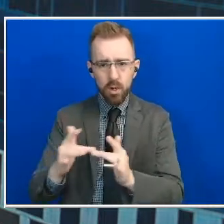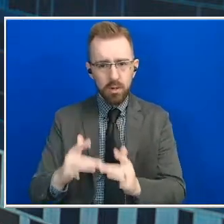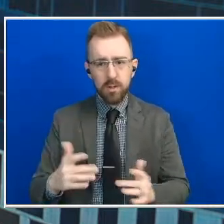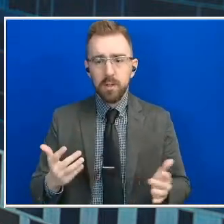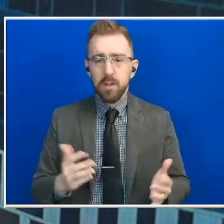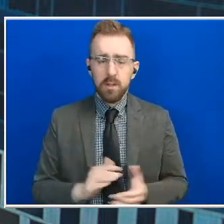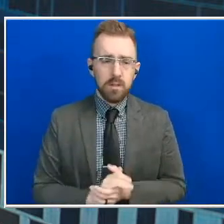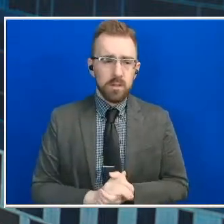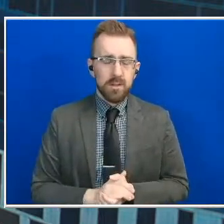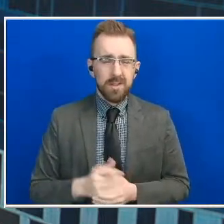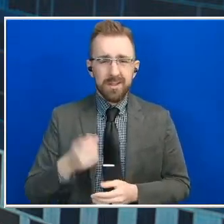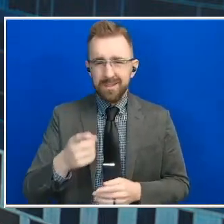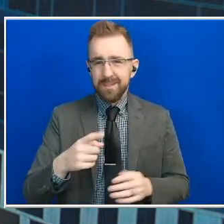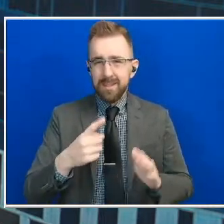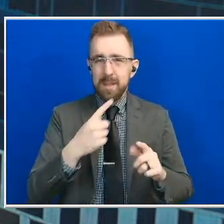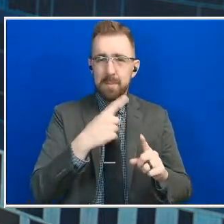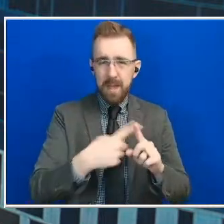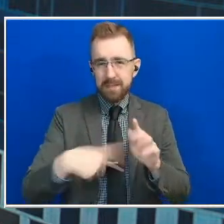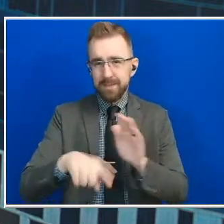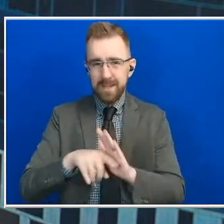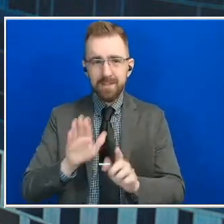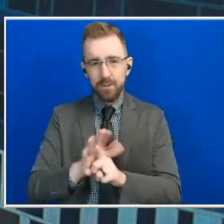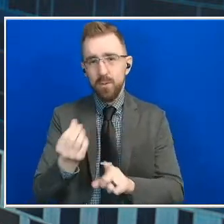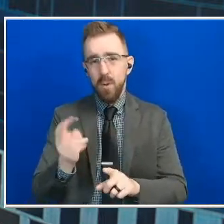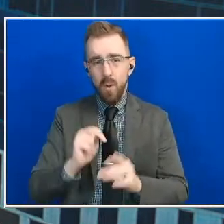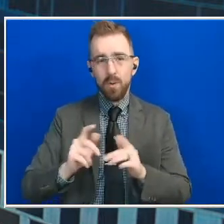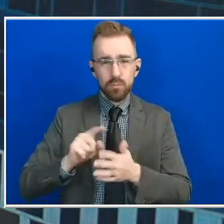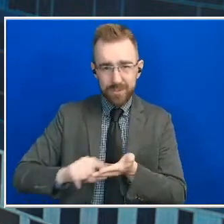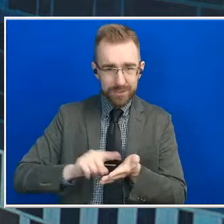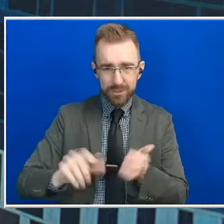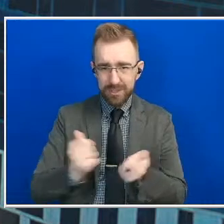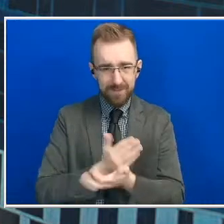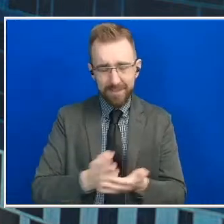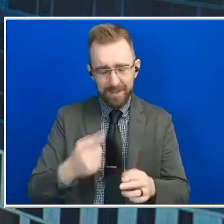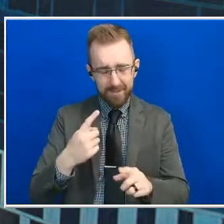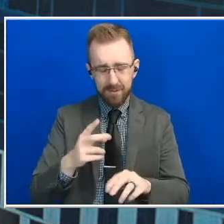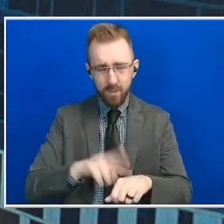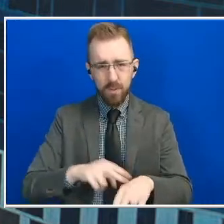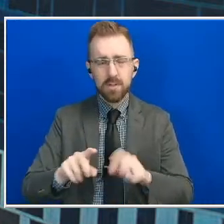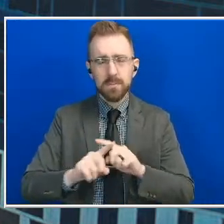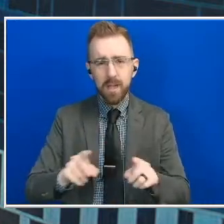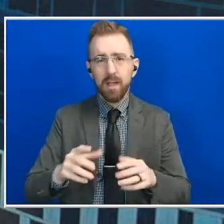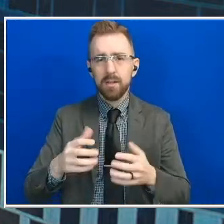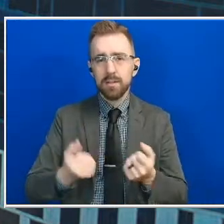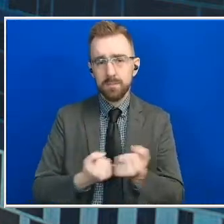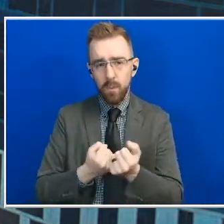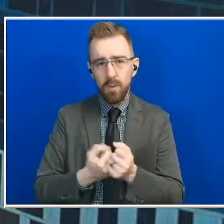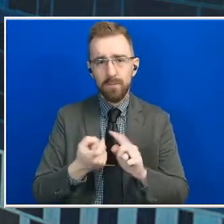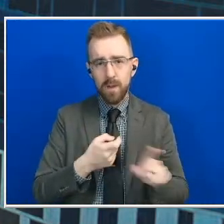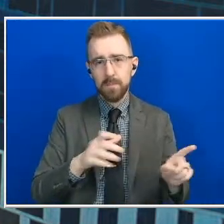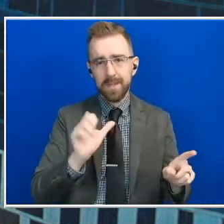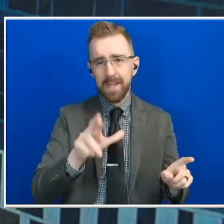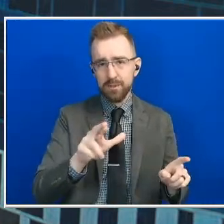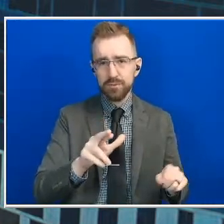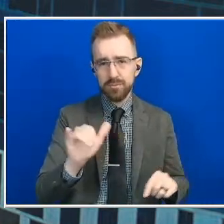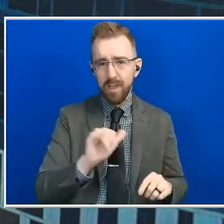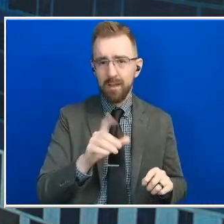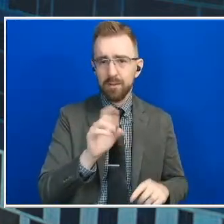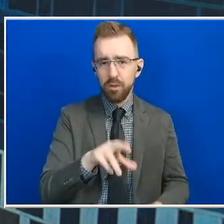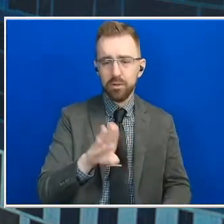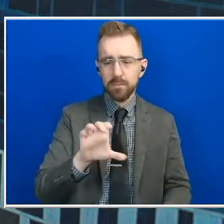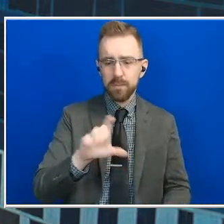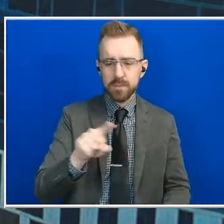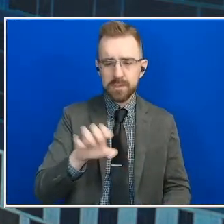of doing your own research online about things, but a lot of the support for papillary thyroid cancer, like Dr. Buchek was saying, is it's a very